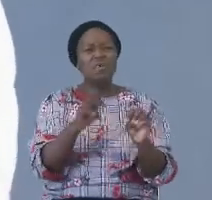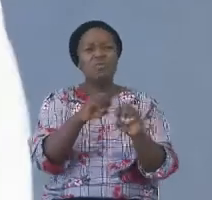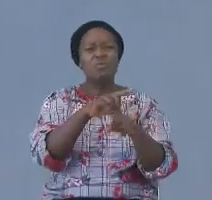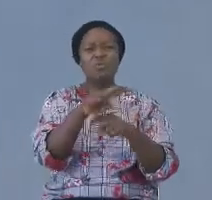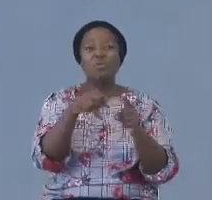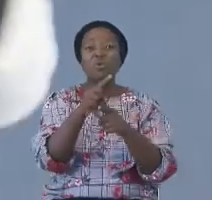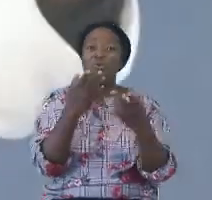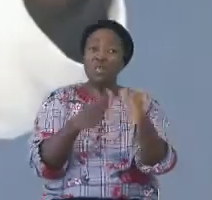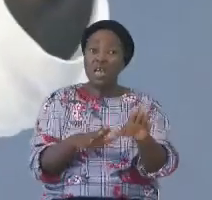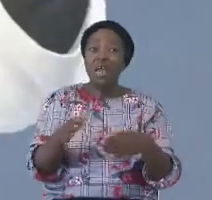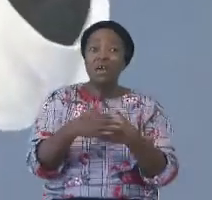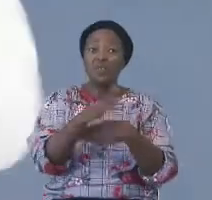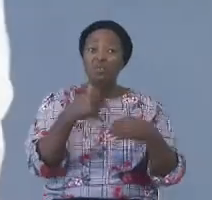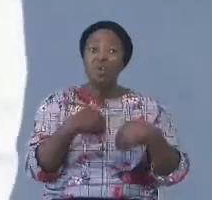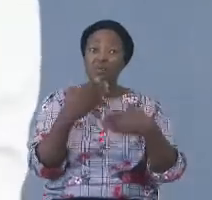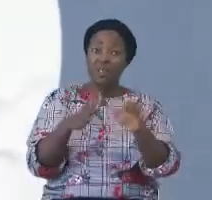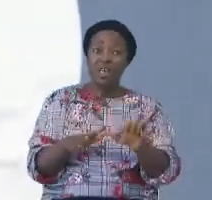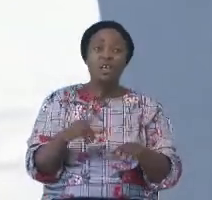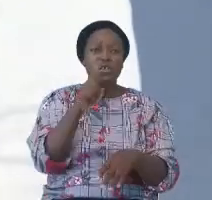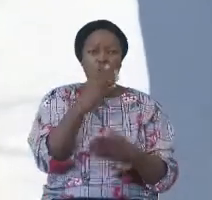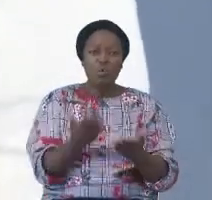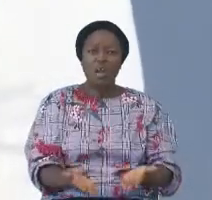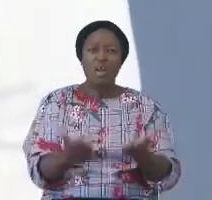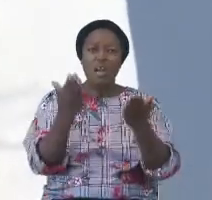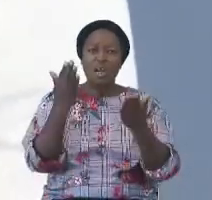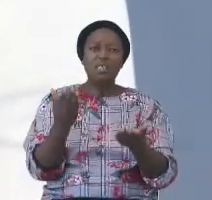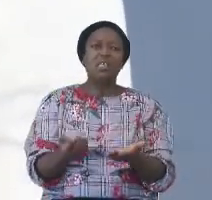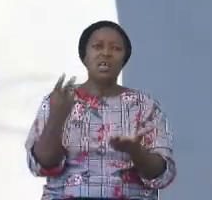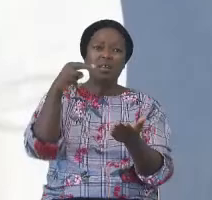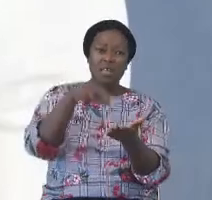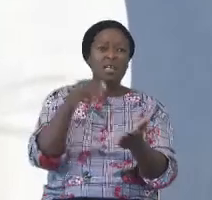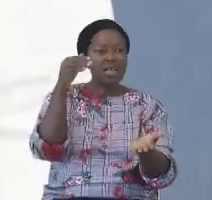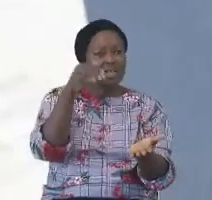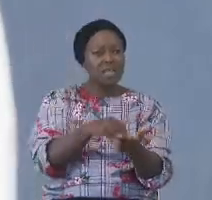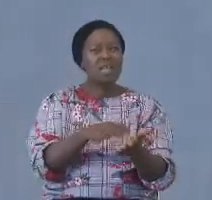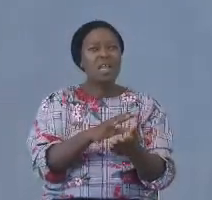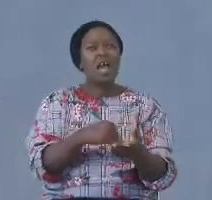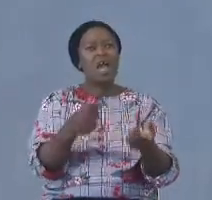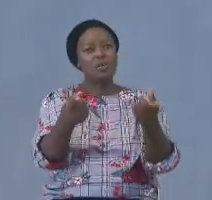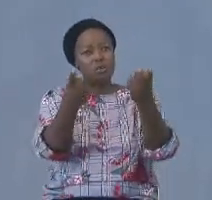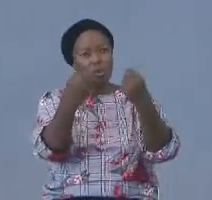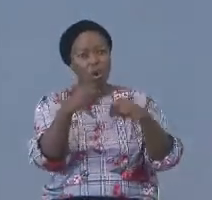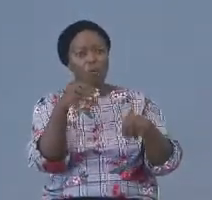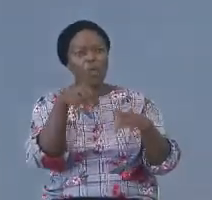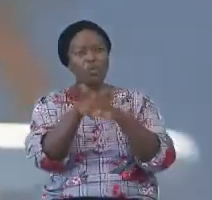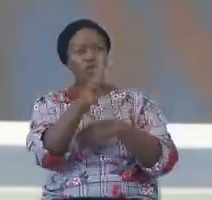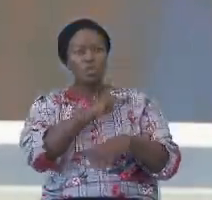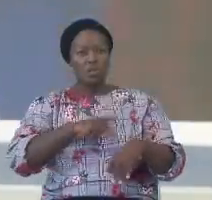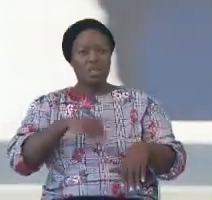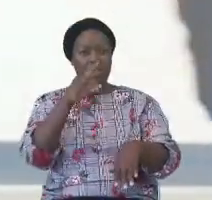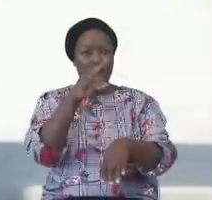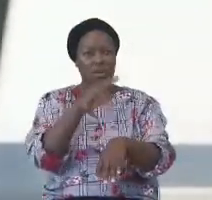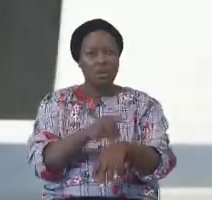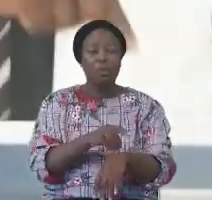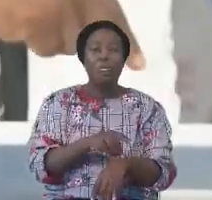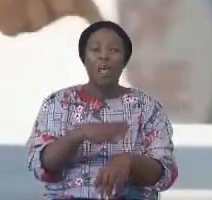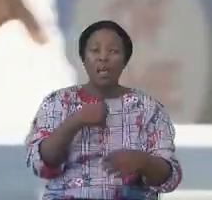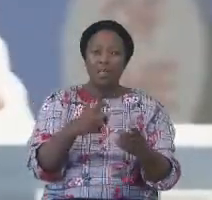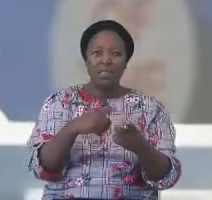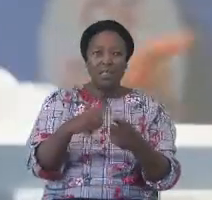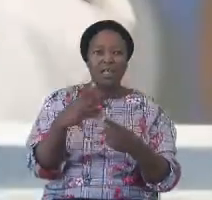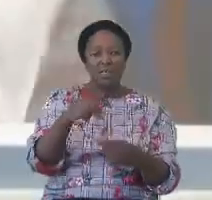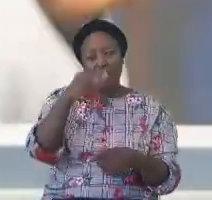resurrection and i know that even when you die after you have died you will rise up and